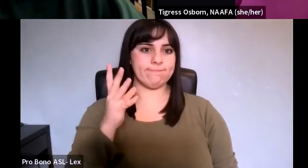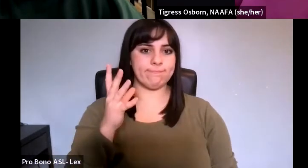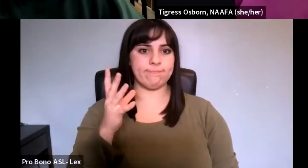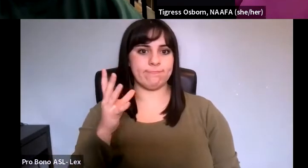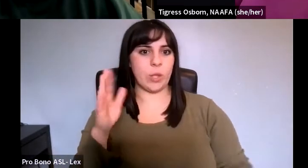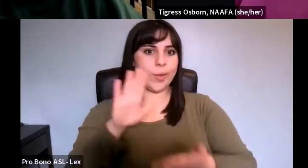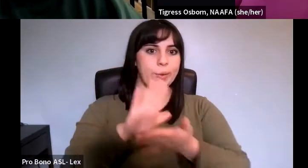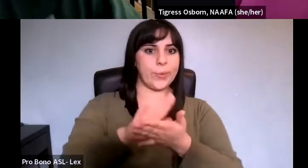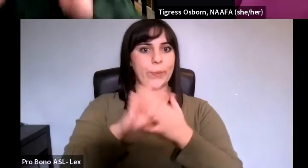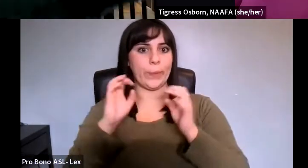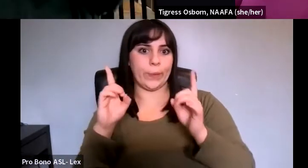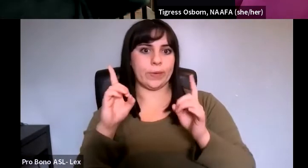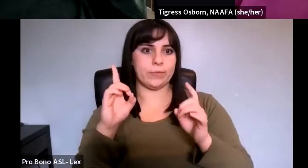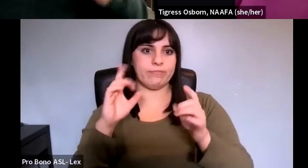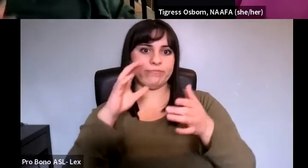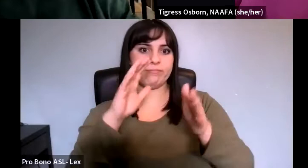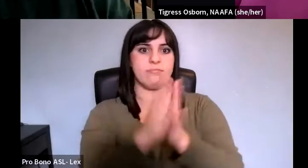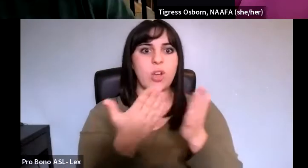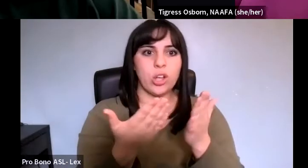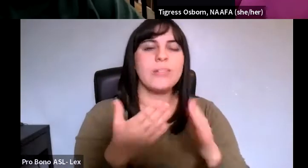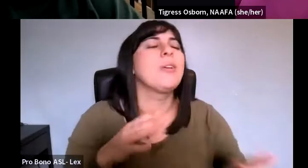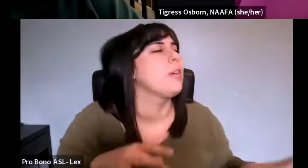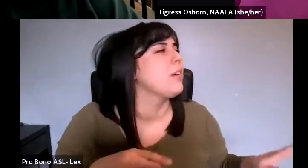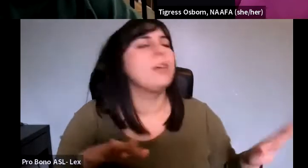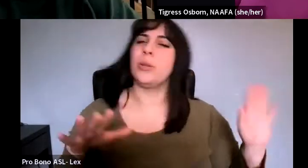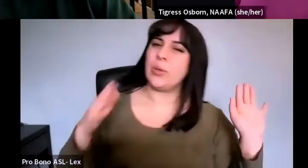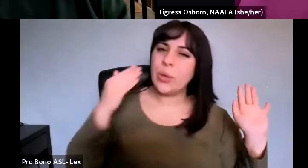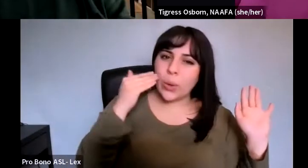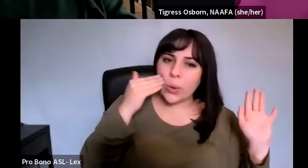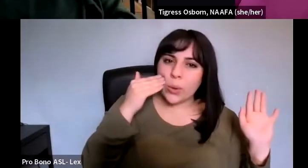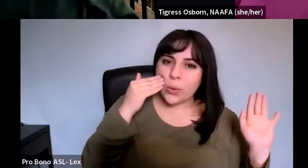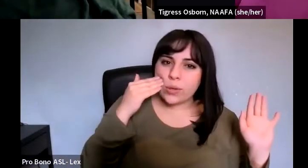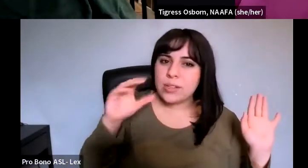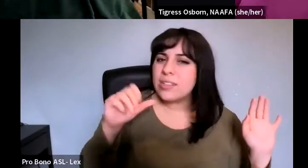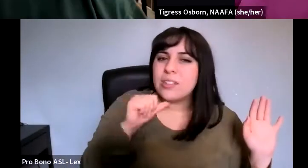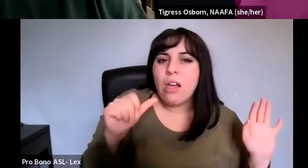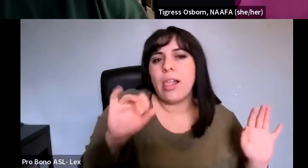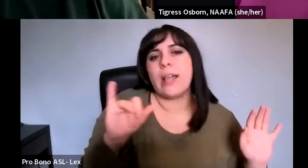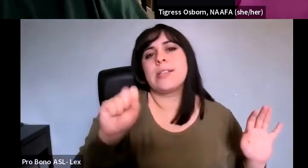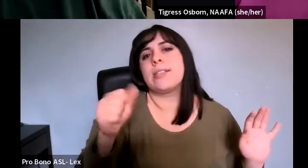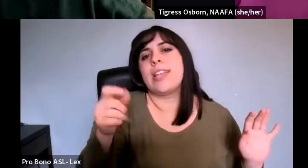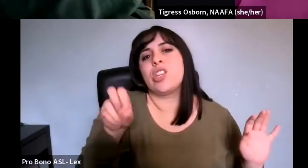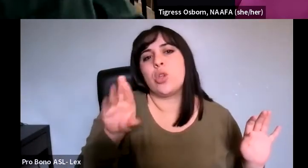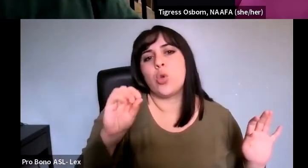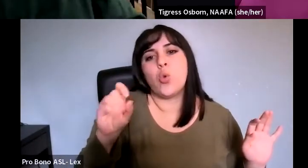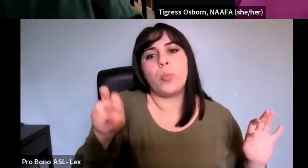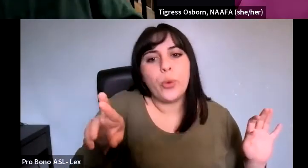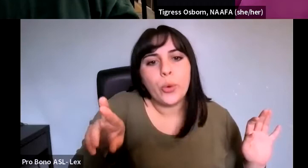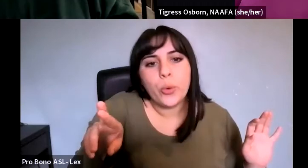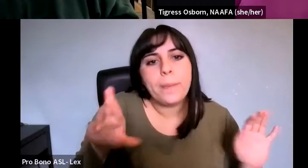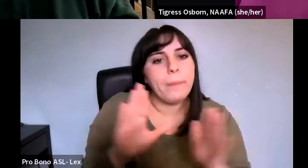to understand. Sarah Cooper, yes, why did I forget that? Yeah, exactly. It's a proper, just like